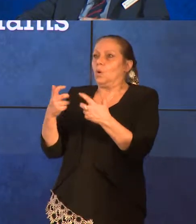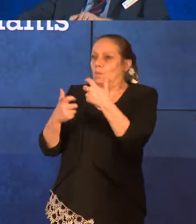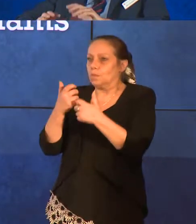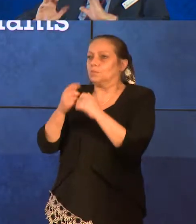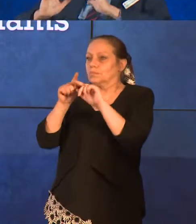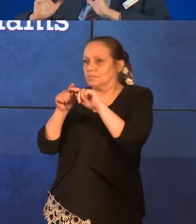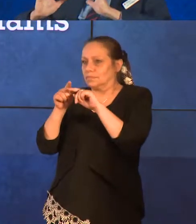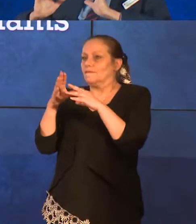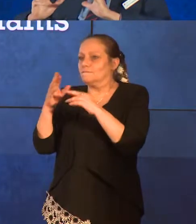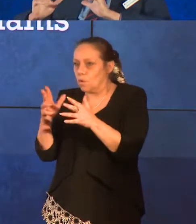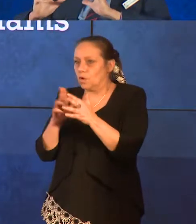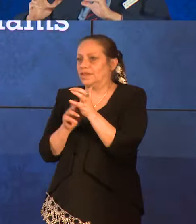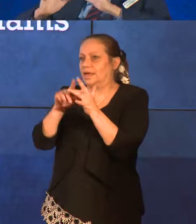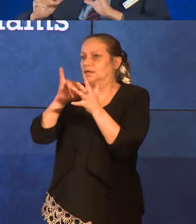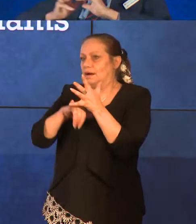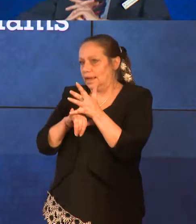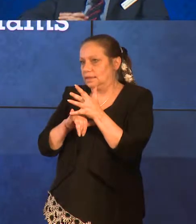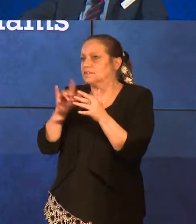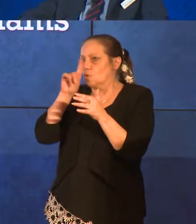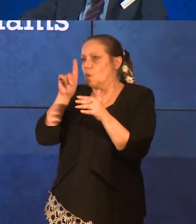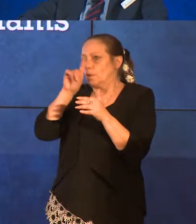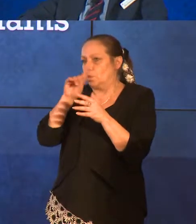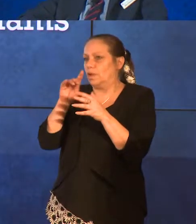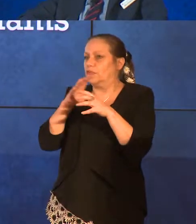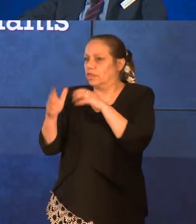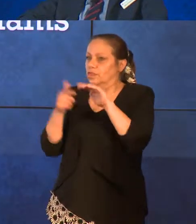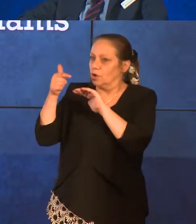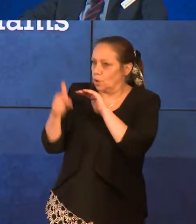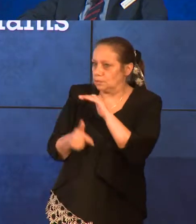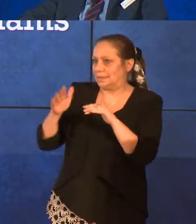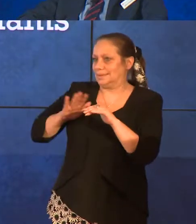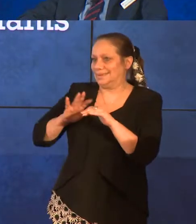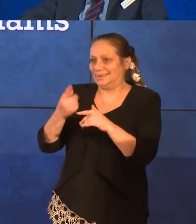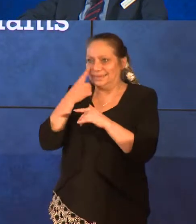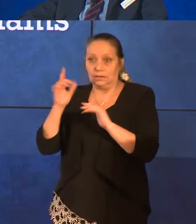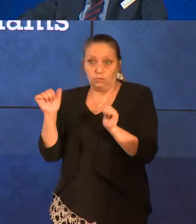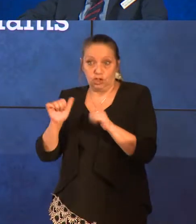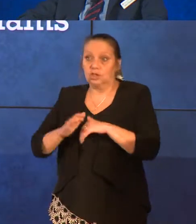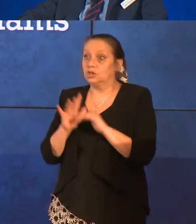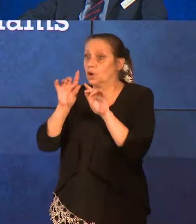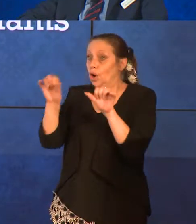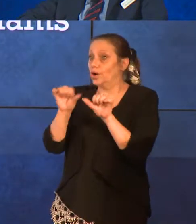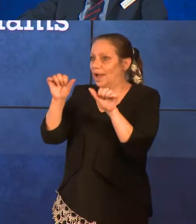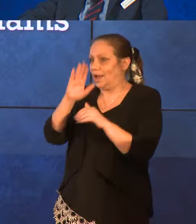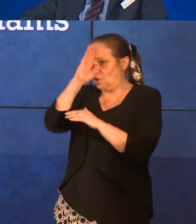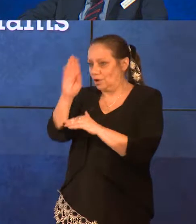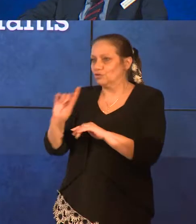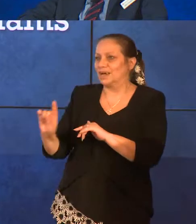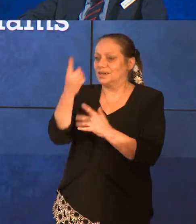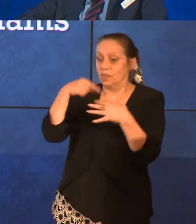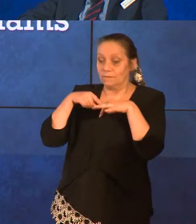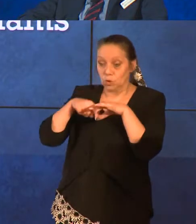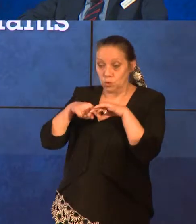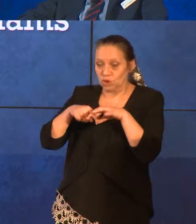when it comes to people with very complex needs, and I can perhaps talk about that a bit later on. Okay, well, I'll just go straight to the first question